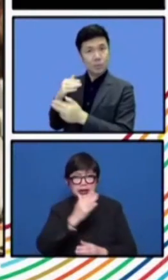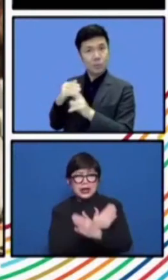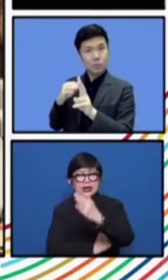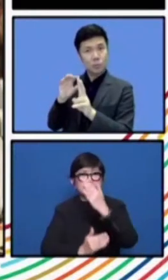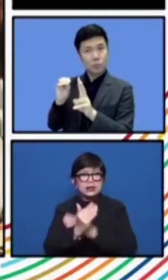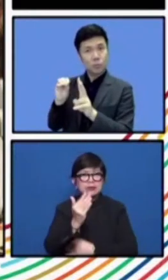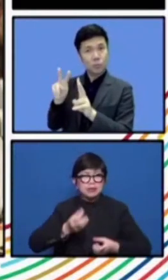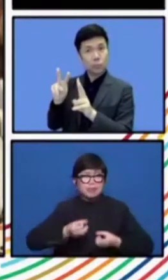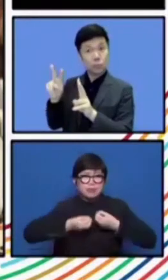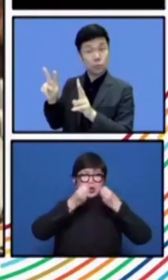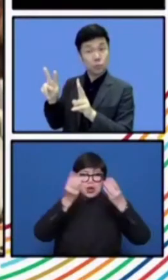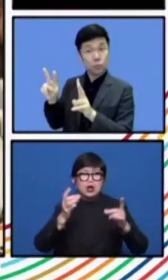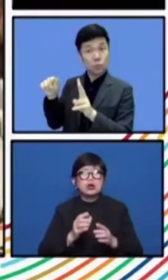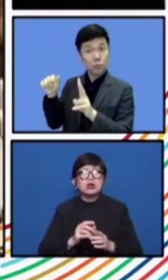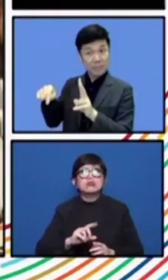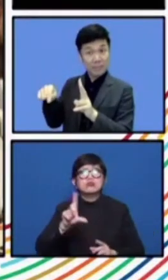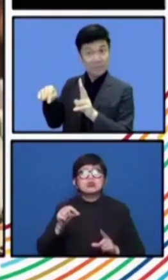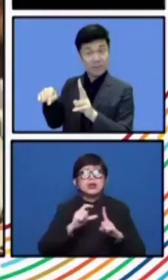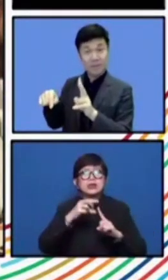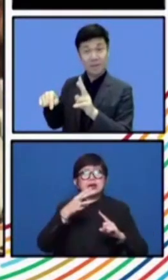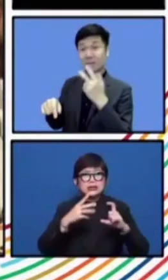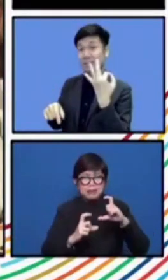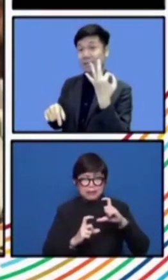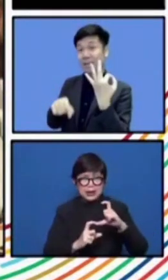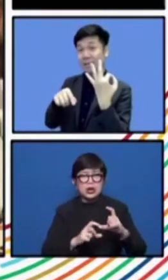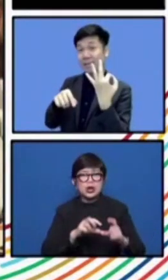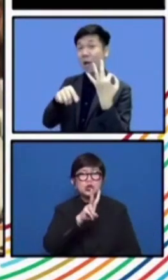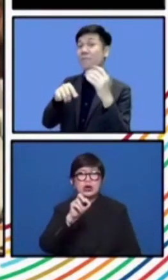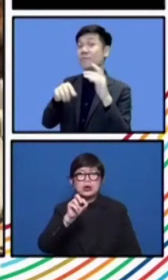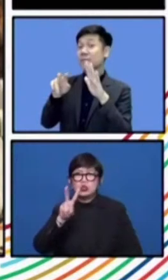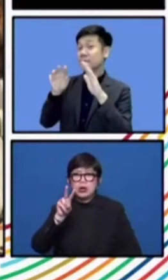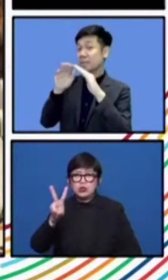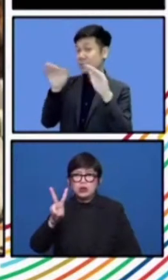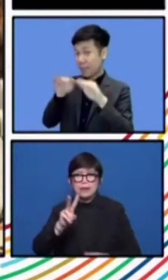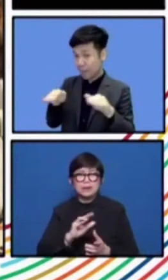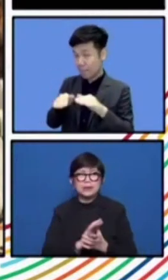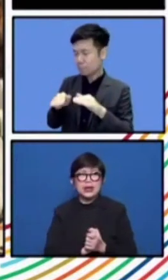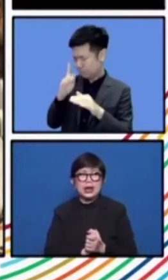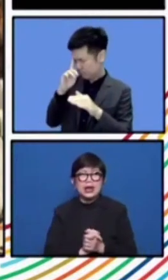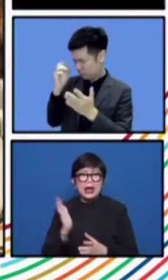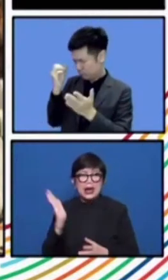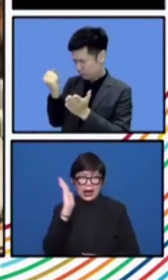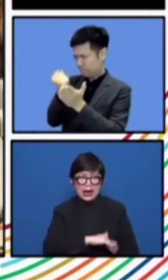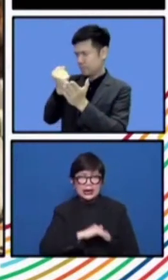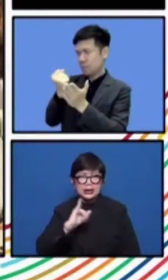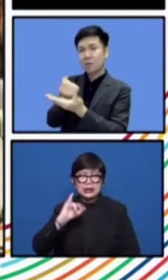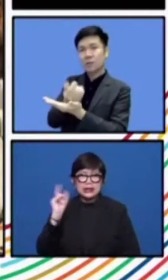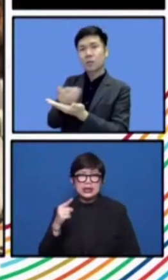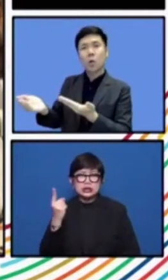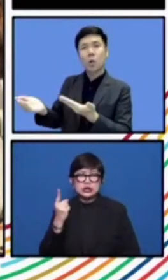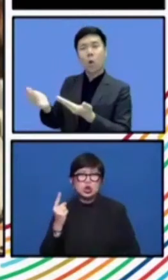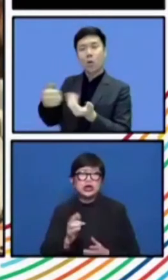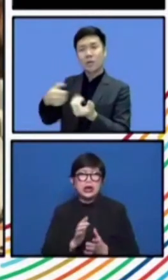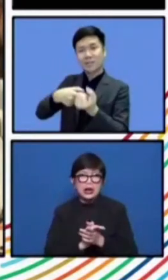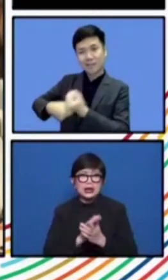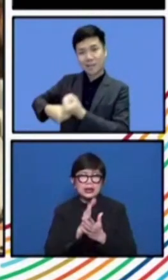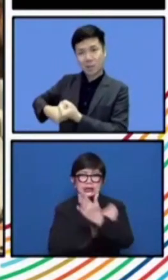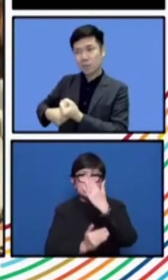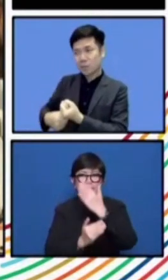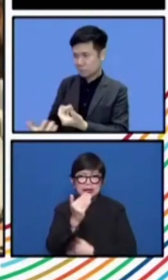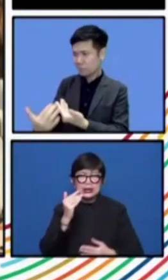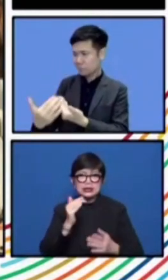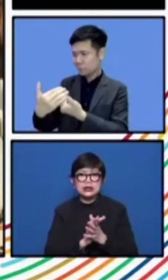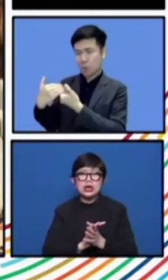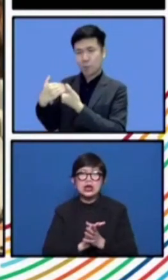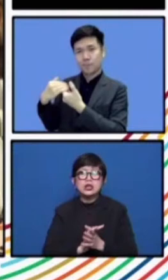2022 on International Day of persons with disabilities with the participation of all stakeholders with